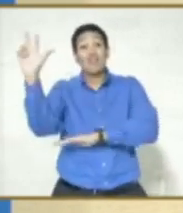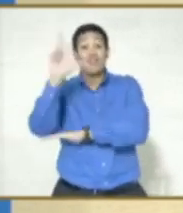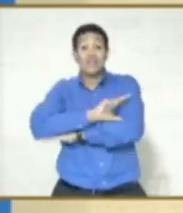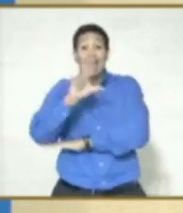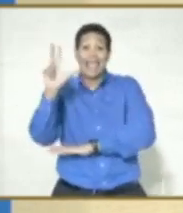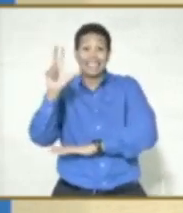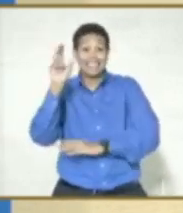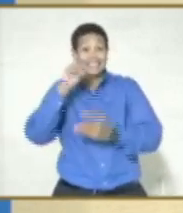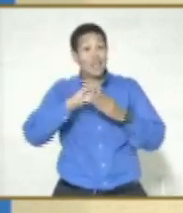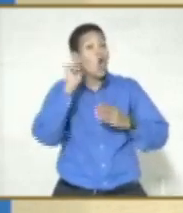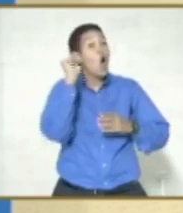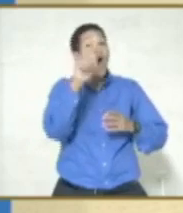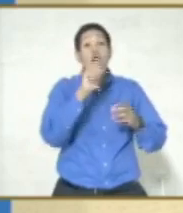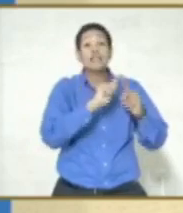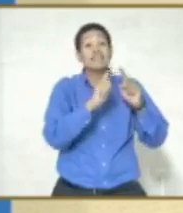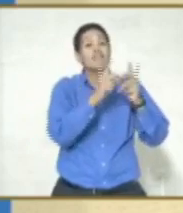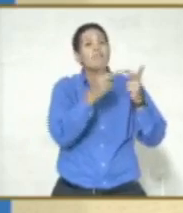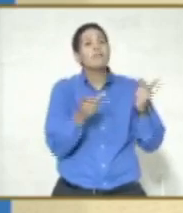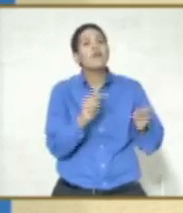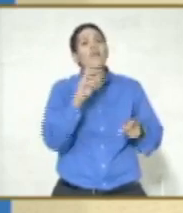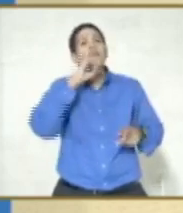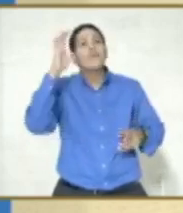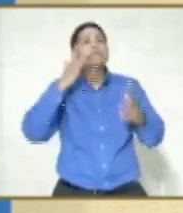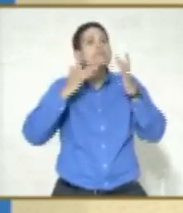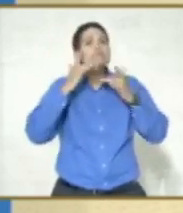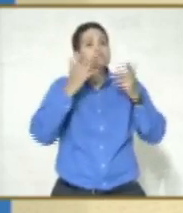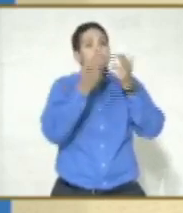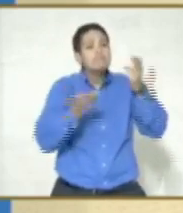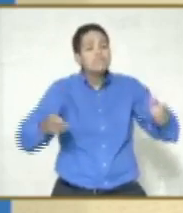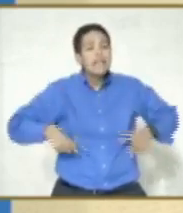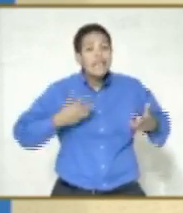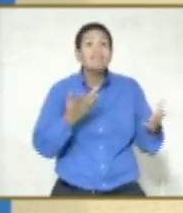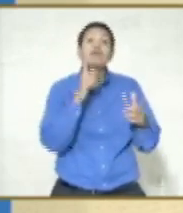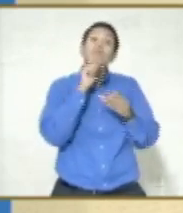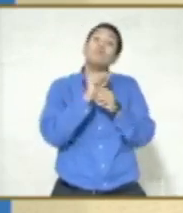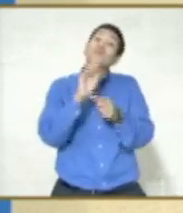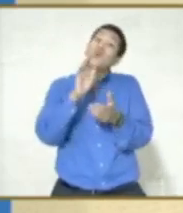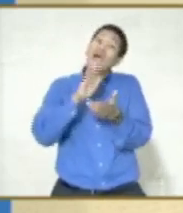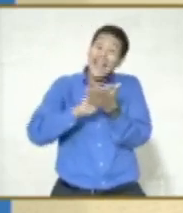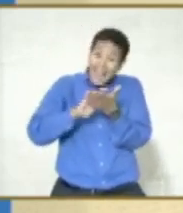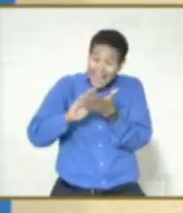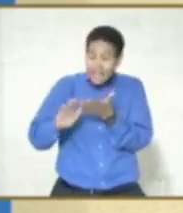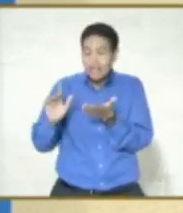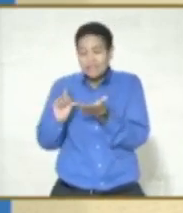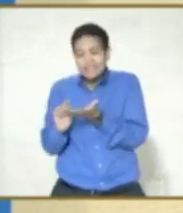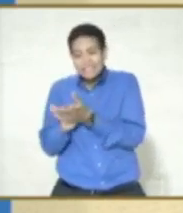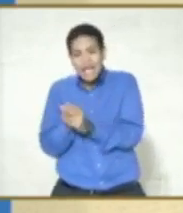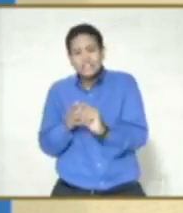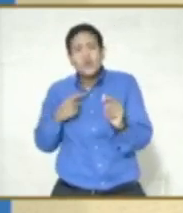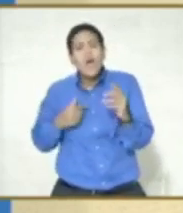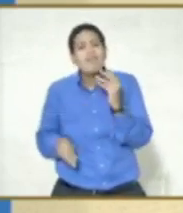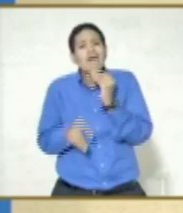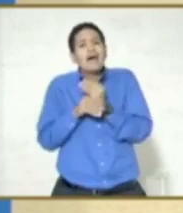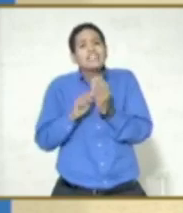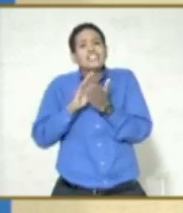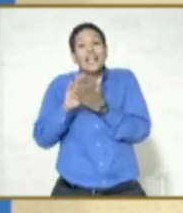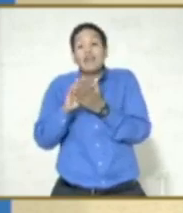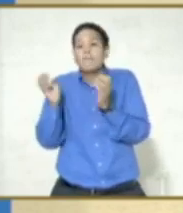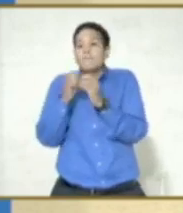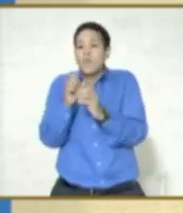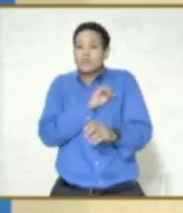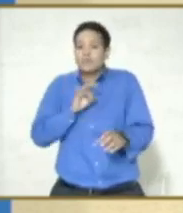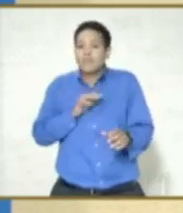our infirmaries. And to maintain that cleanliness and sanitization, we have had additional cleaners in all